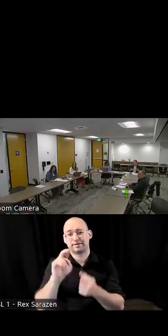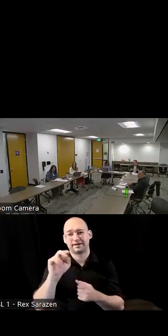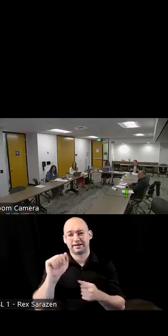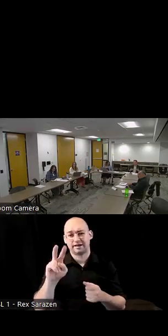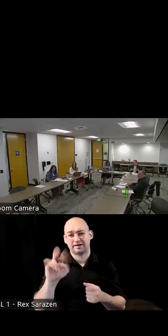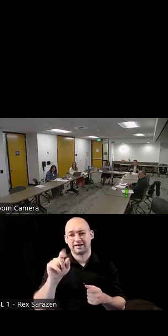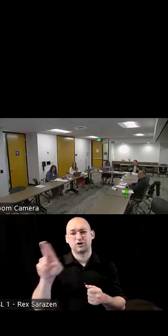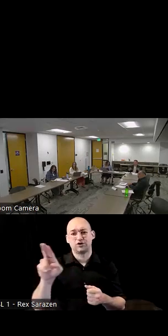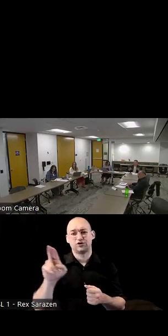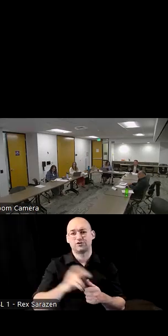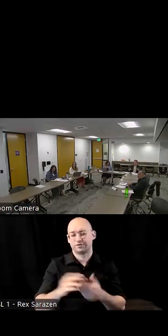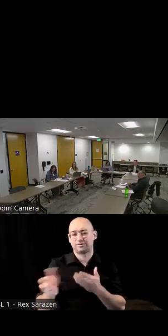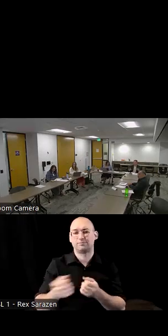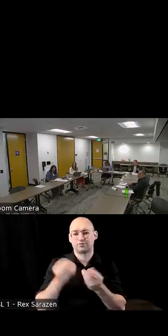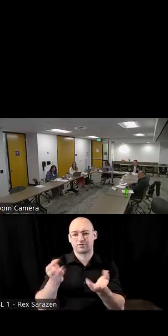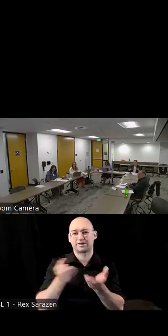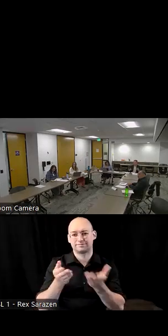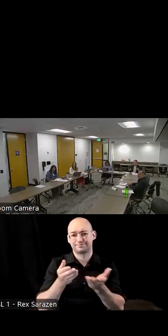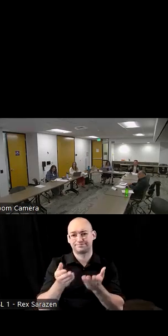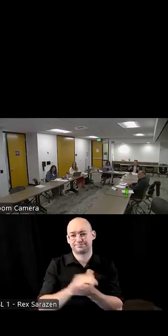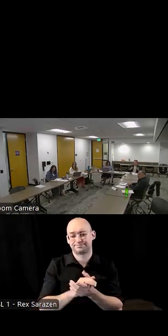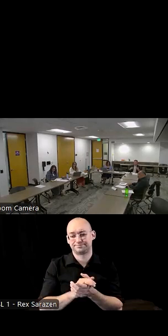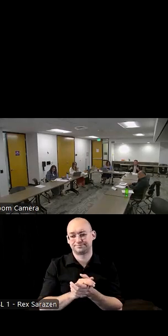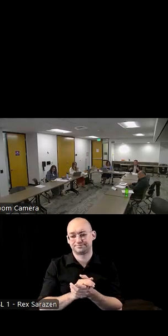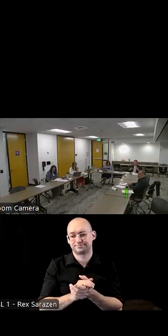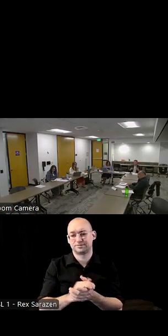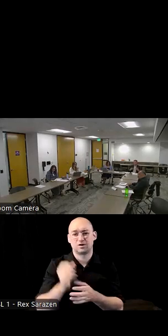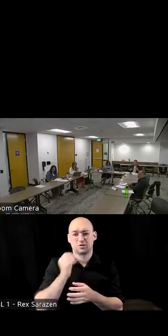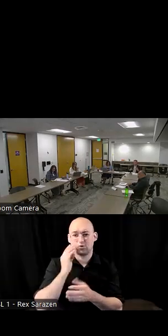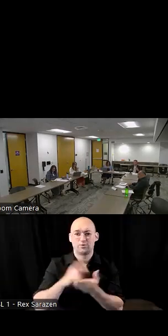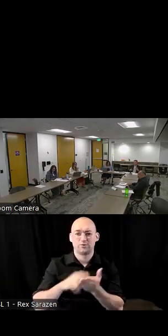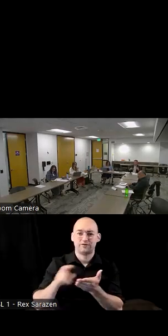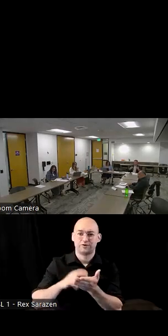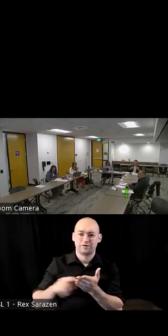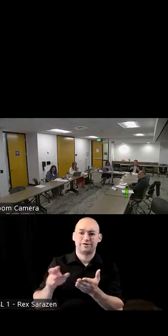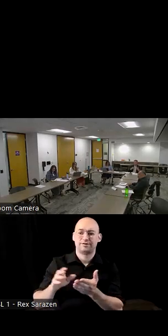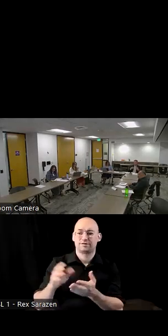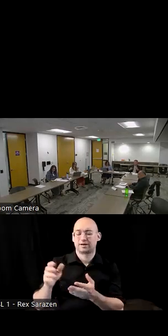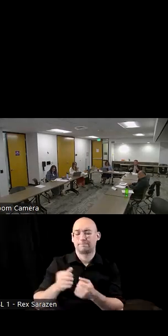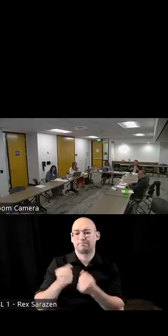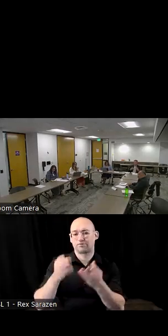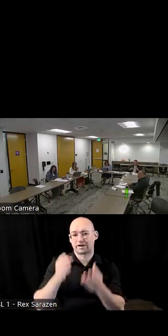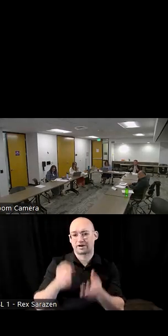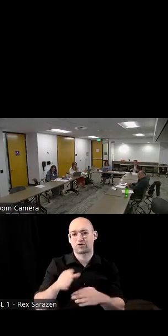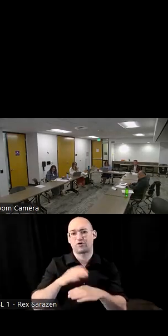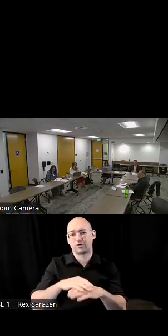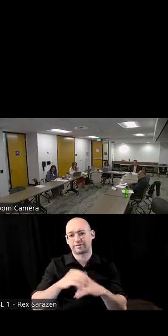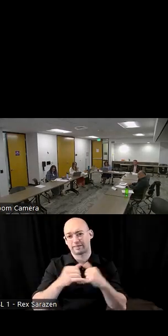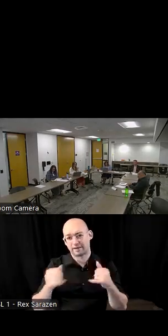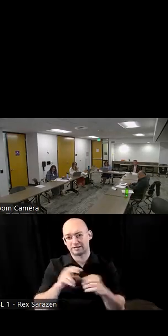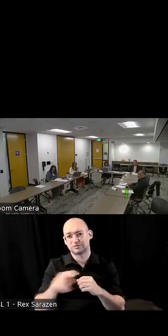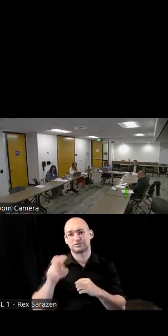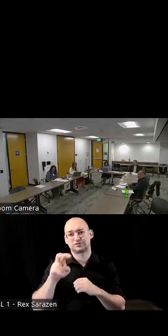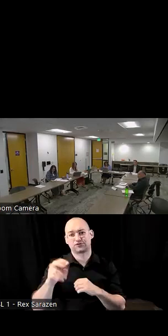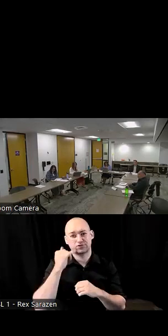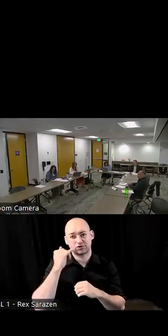about the services, but they'd also provide warm referrals. So getting the provider on the line, transferring the call, really